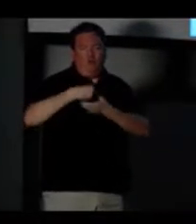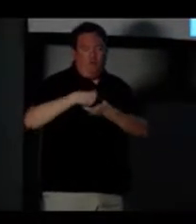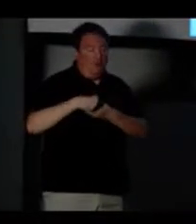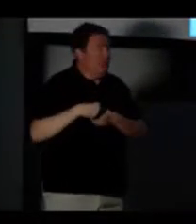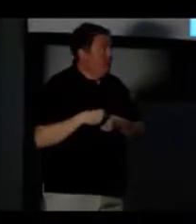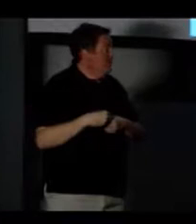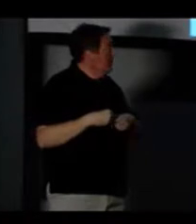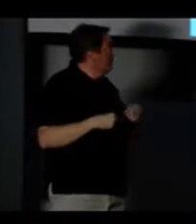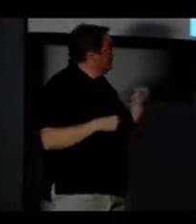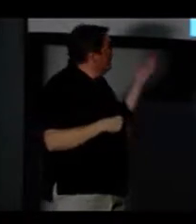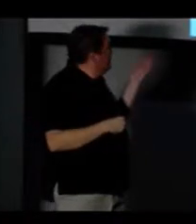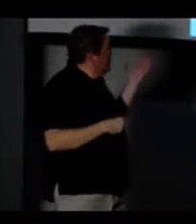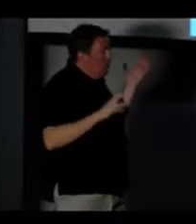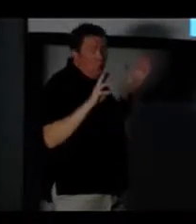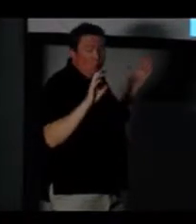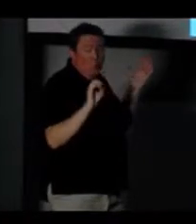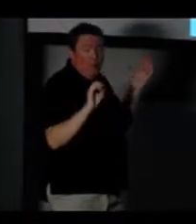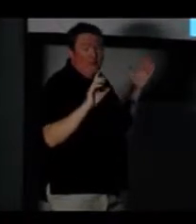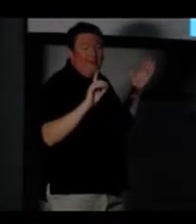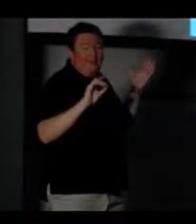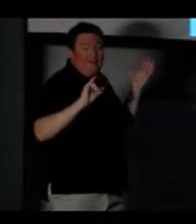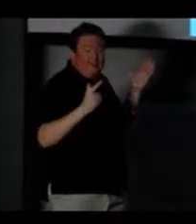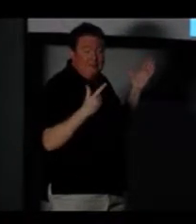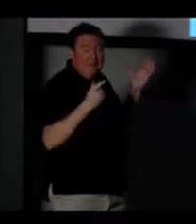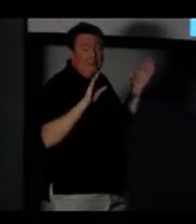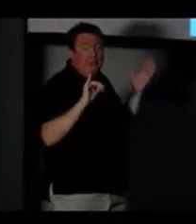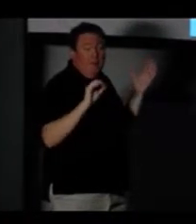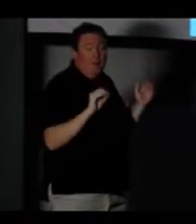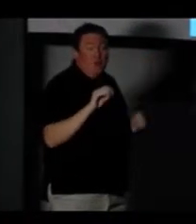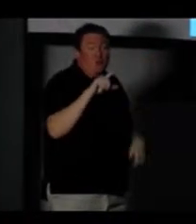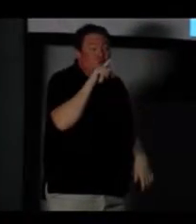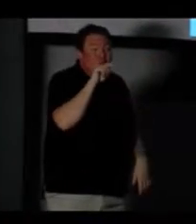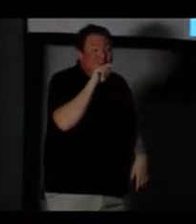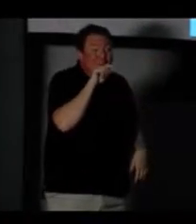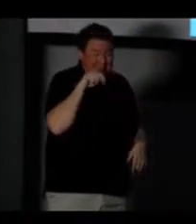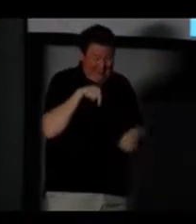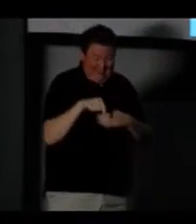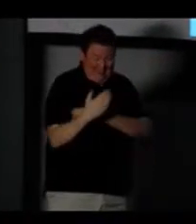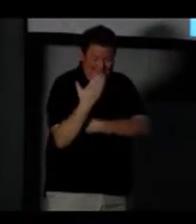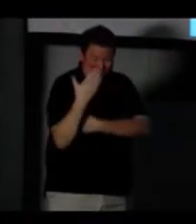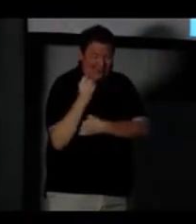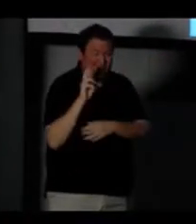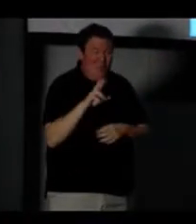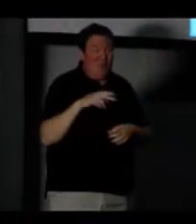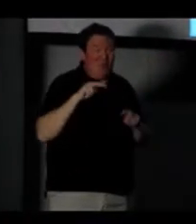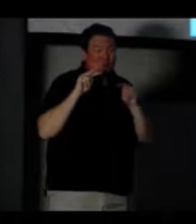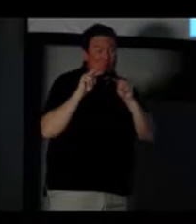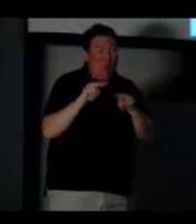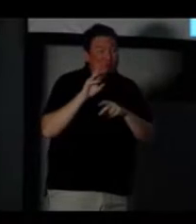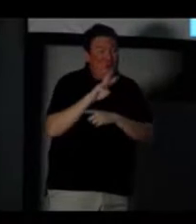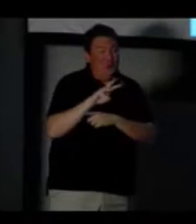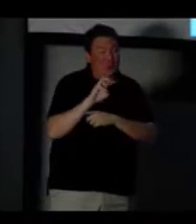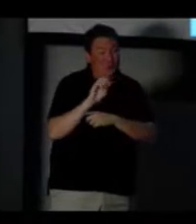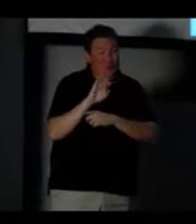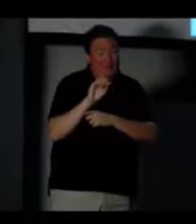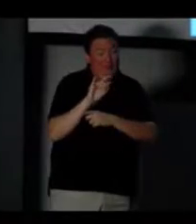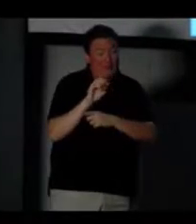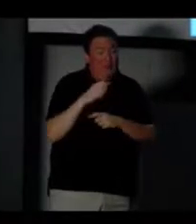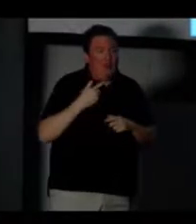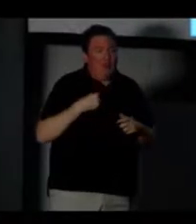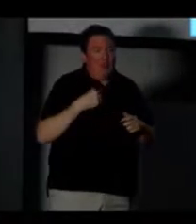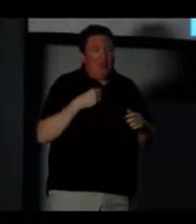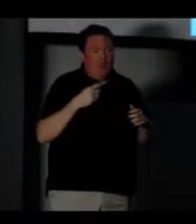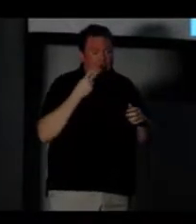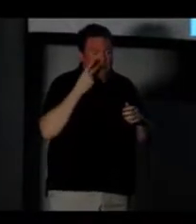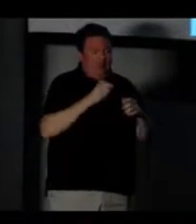out the WeDig Bio Twitter feed this morning, or you look on their site, you'll see they've got a map as different